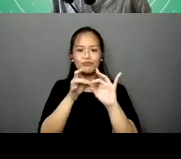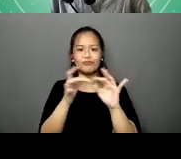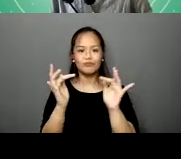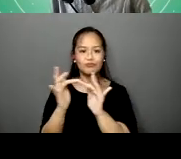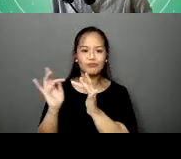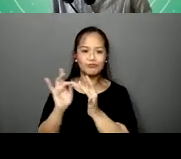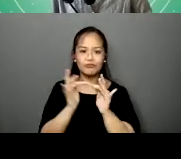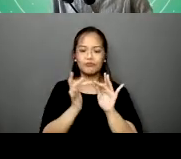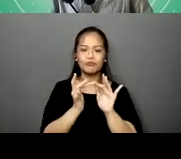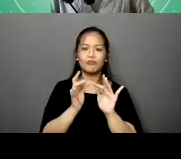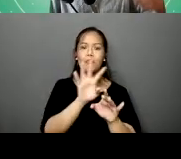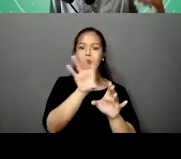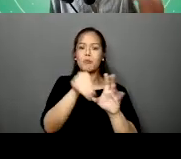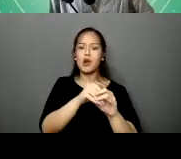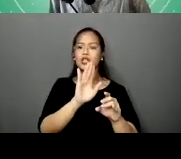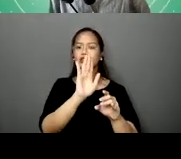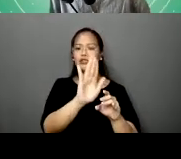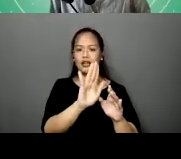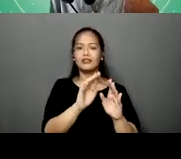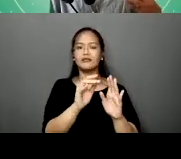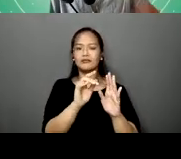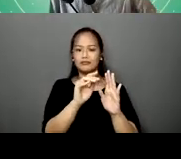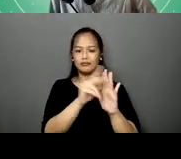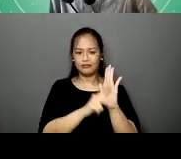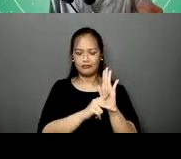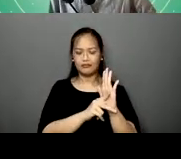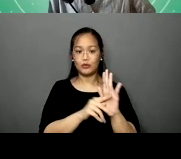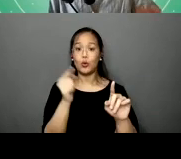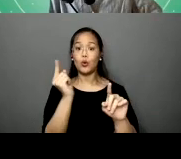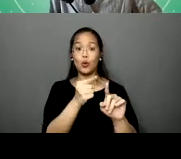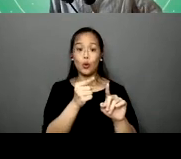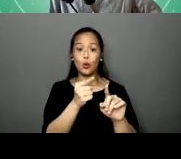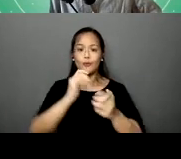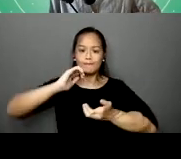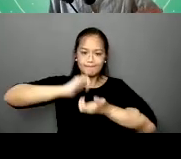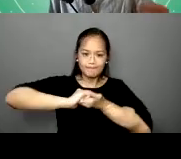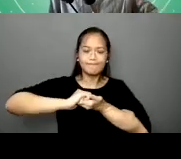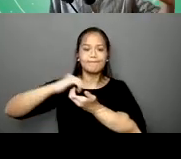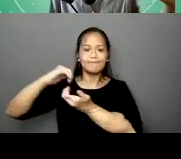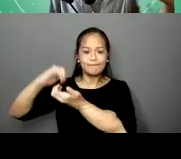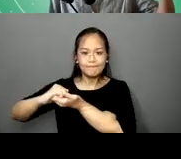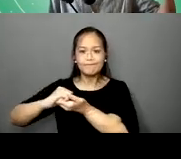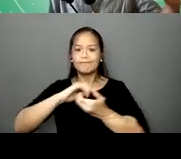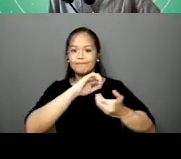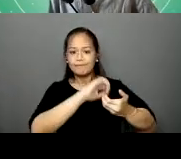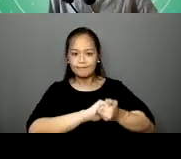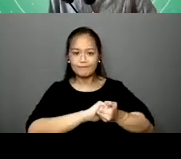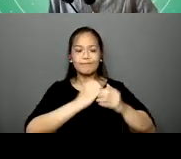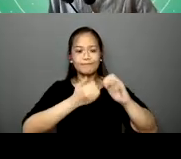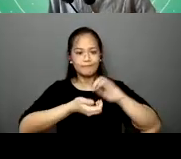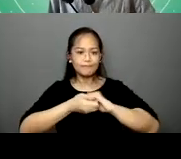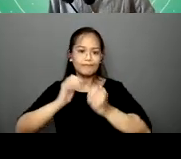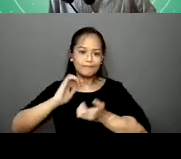their mandate. And their goal is that these investors collaborate together to invest